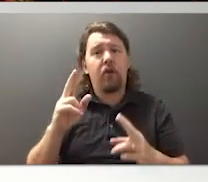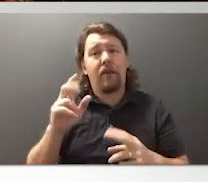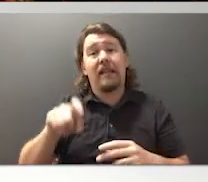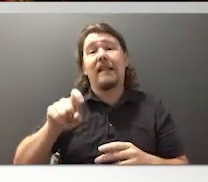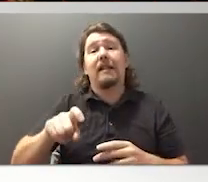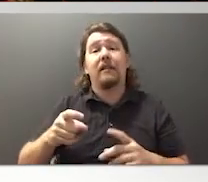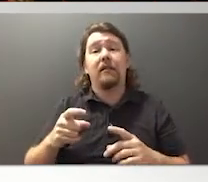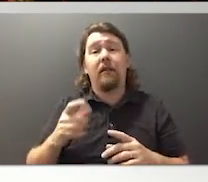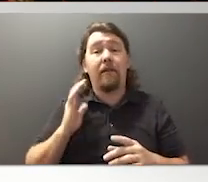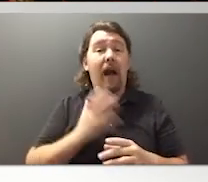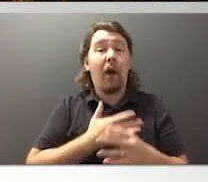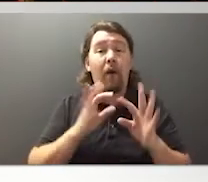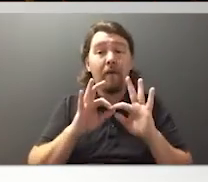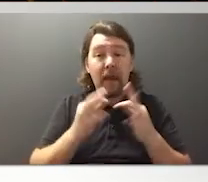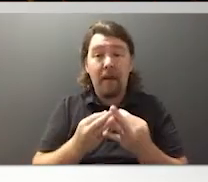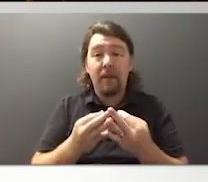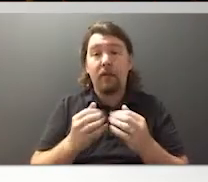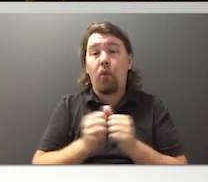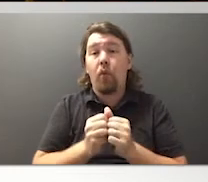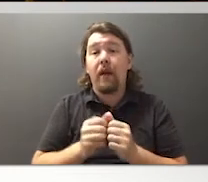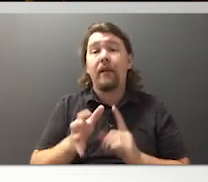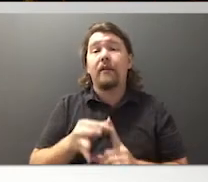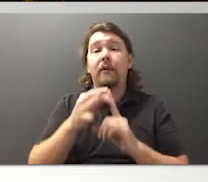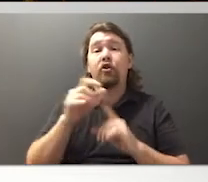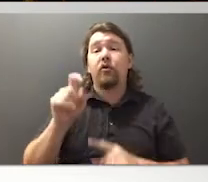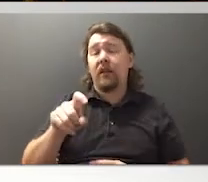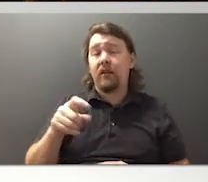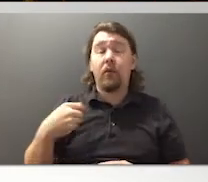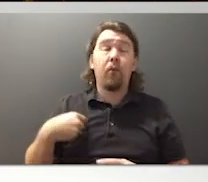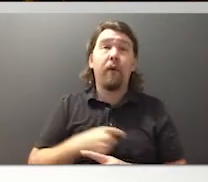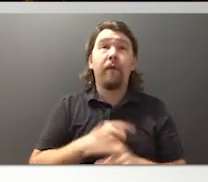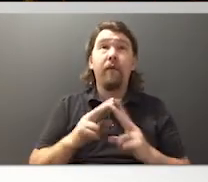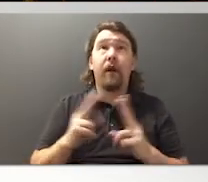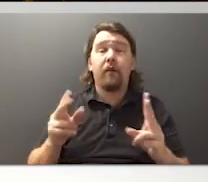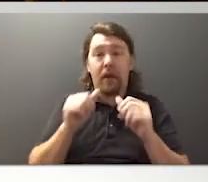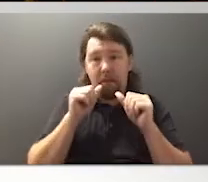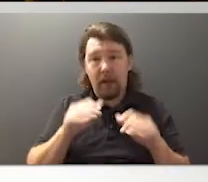families. And so we are very, very blessed to do that.